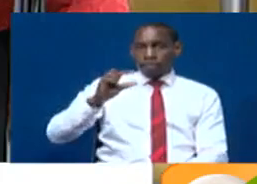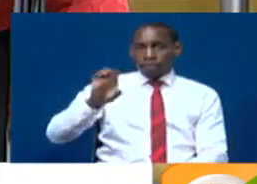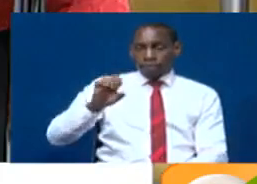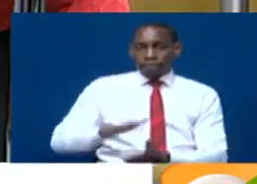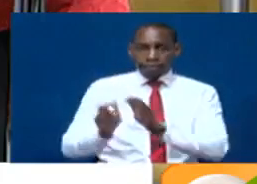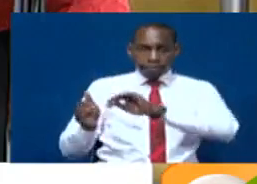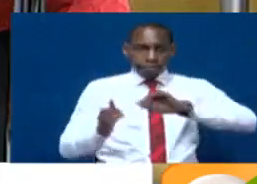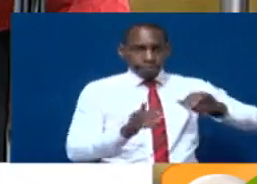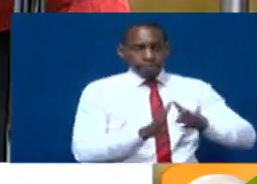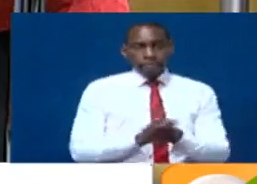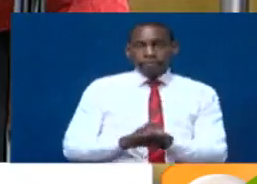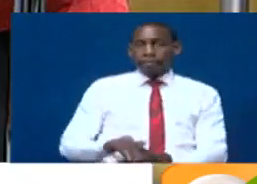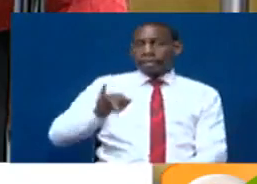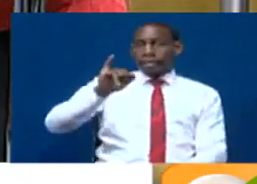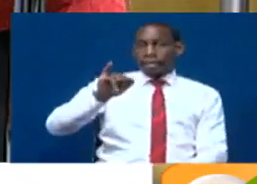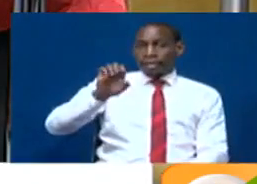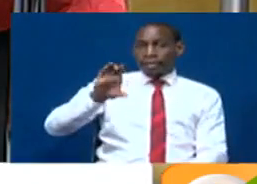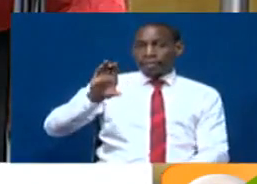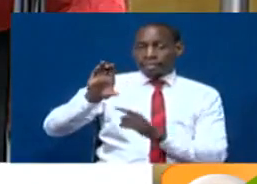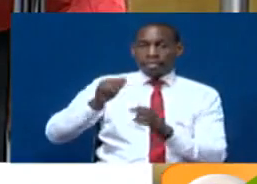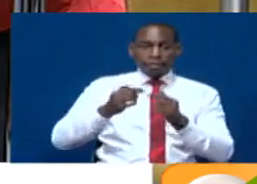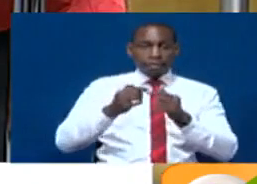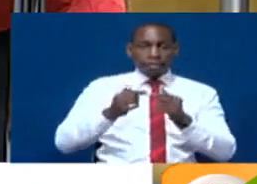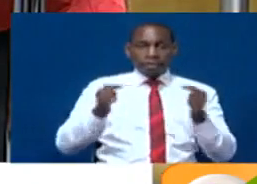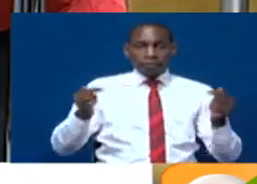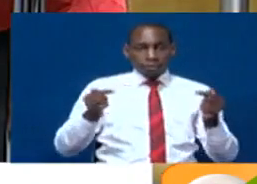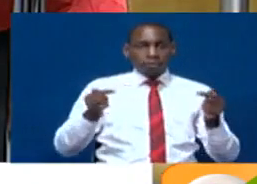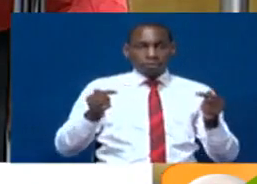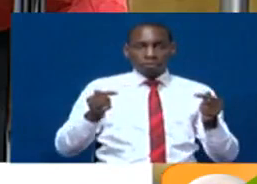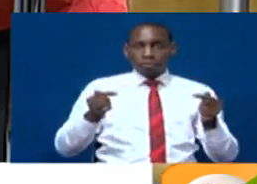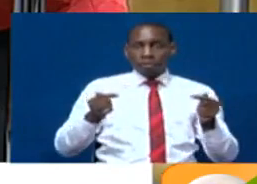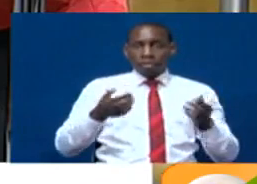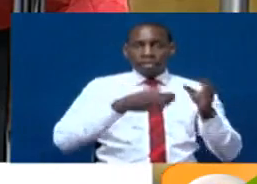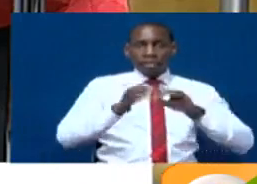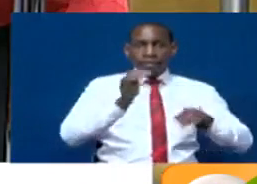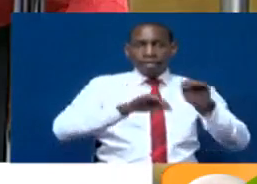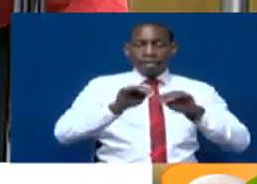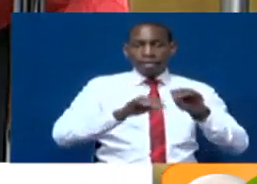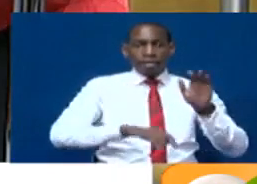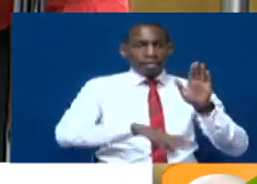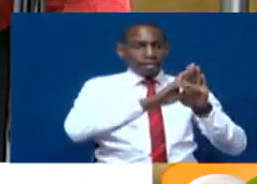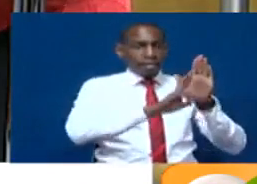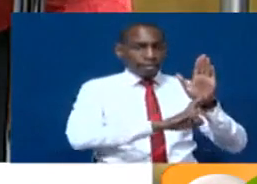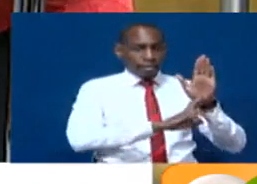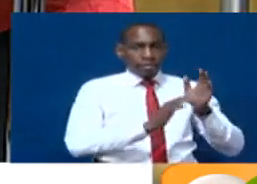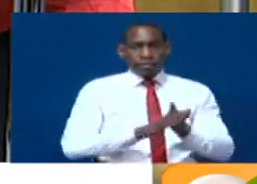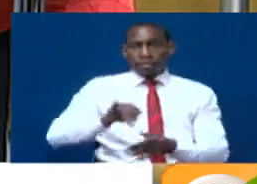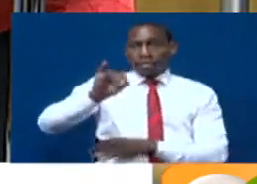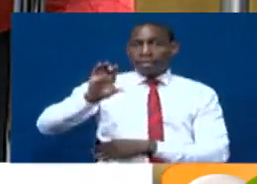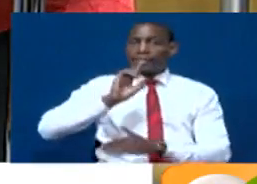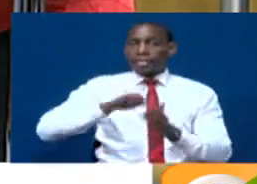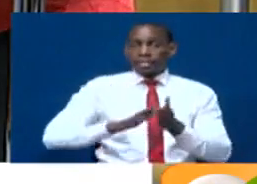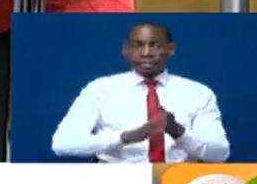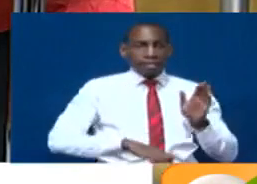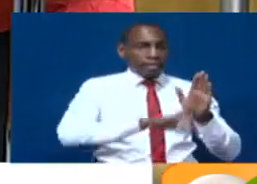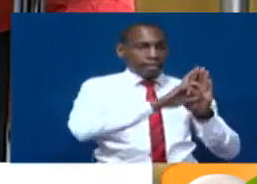Now, the electoral agency, IEBC, has downplayed the rejection of its draft election regulations. IEBC says